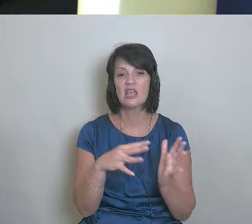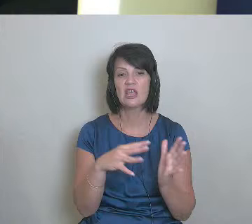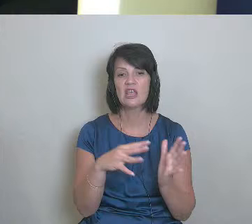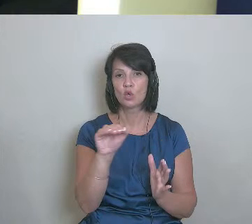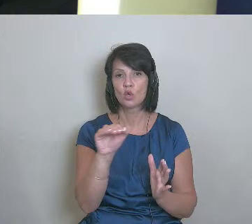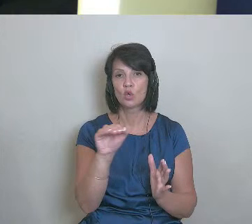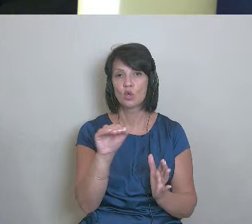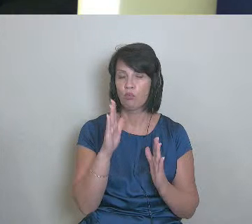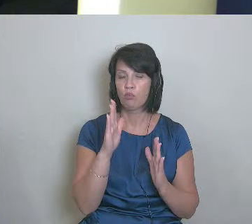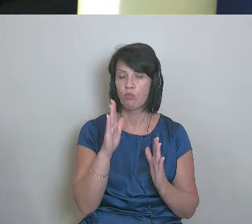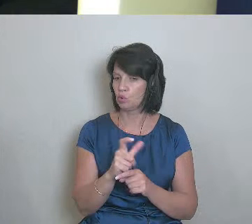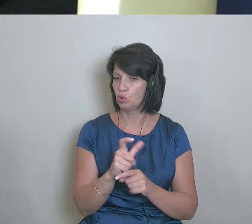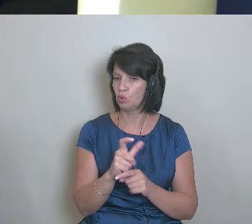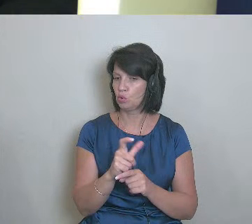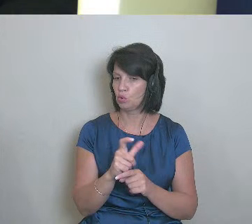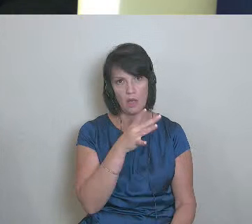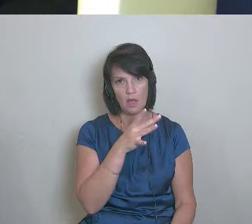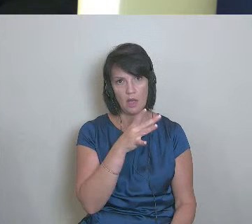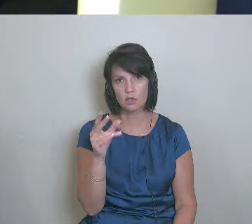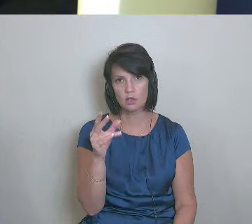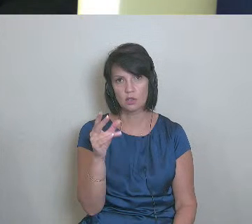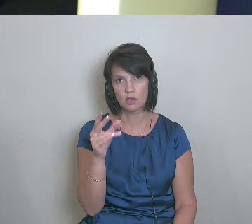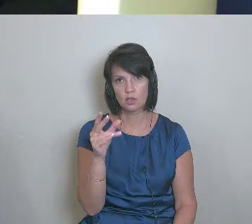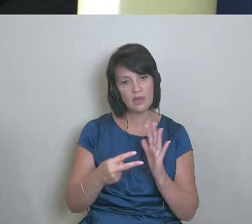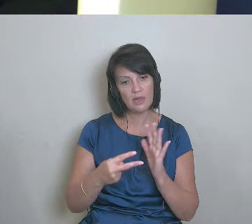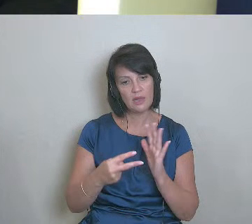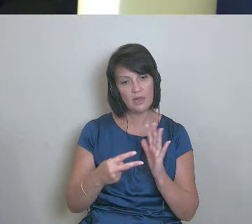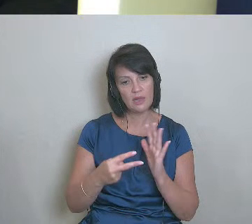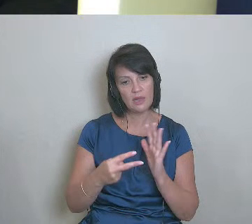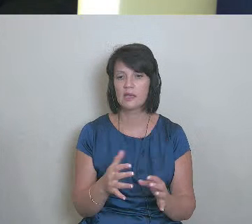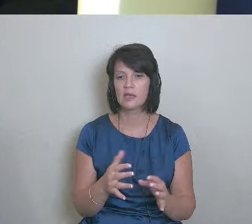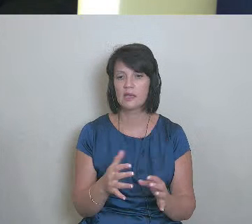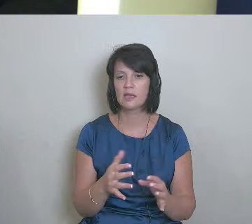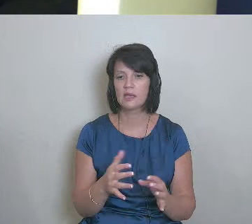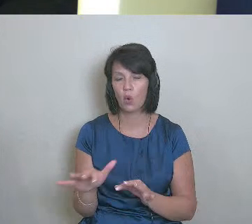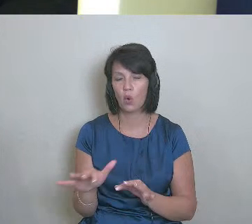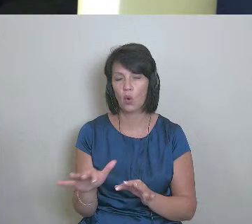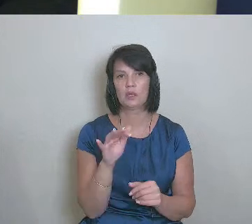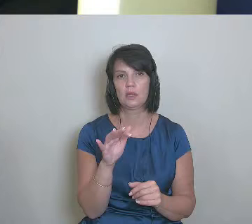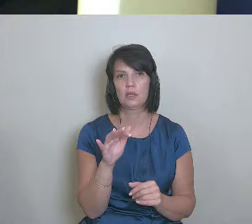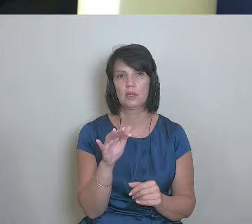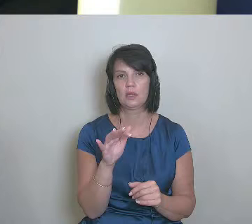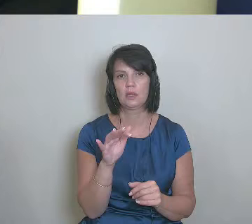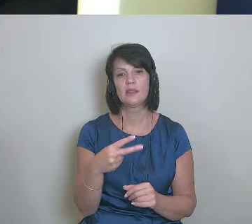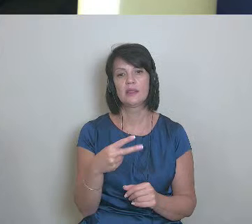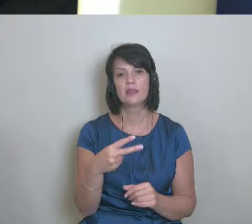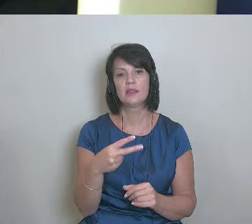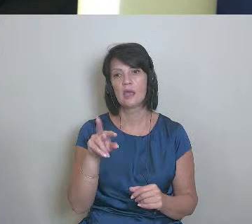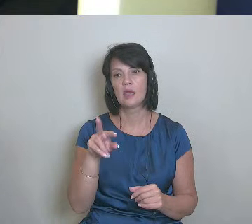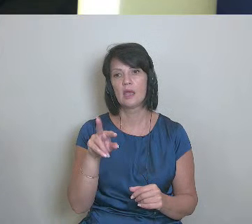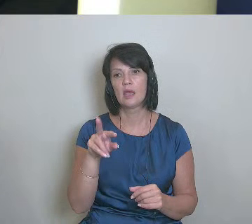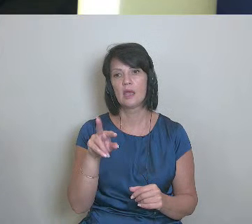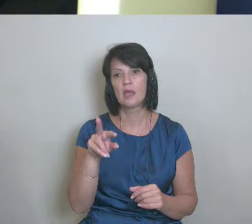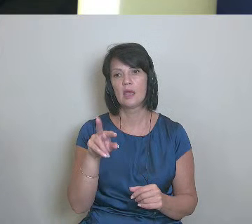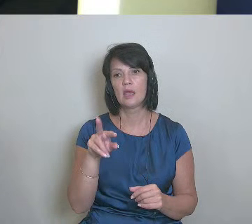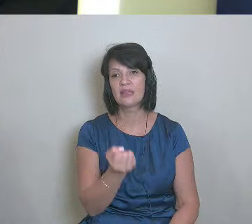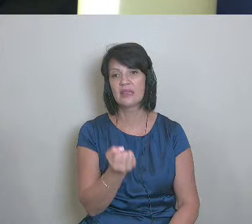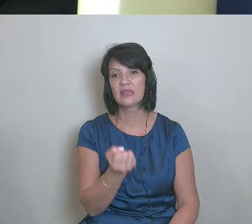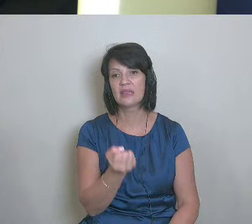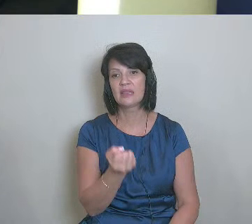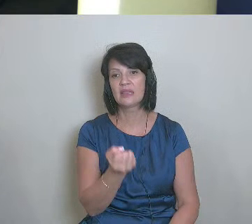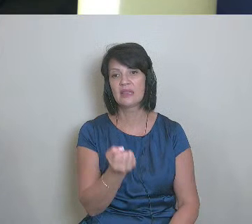PSCs on October 9 won't have a lot of time to study and be trained